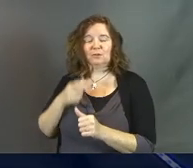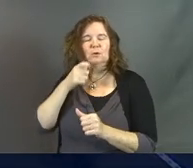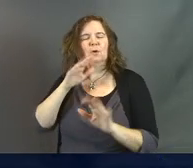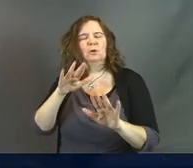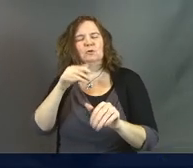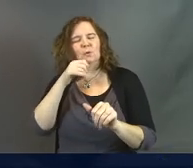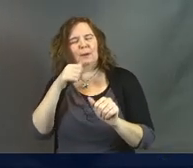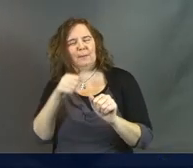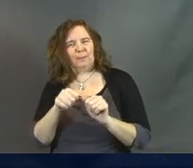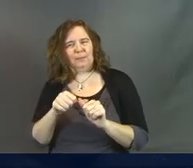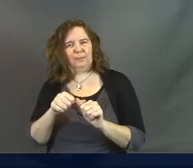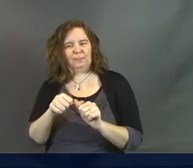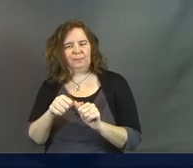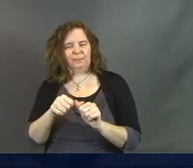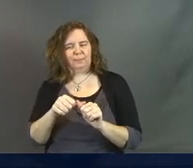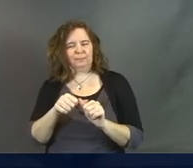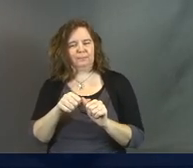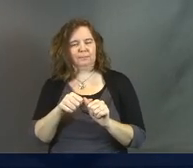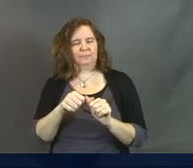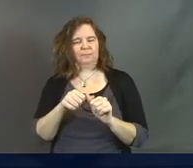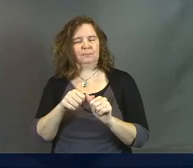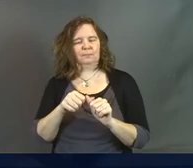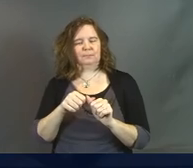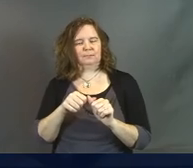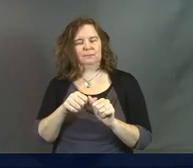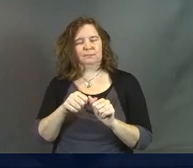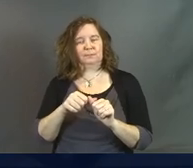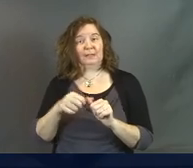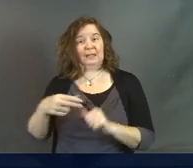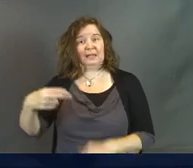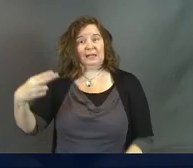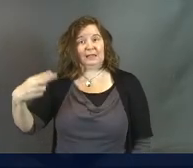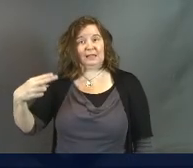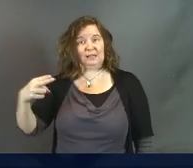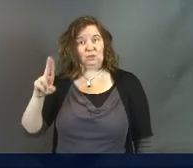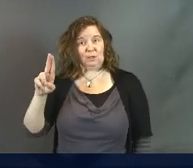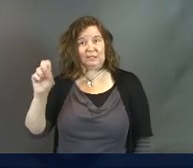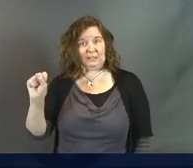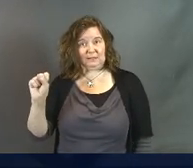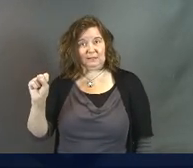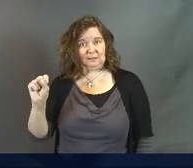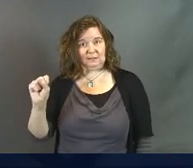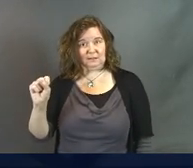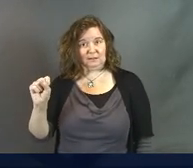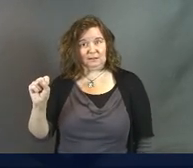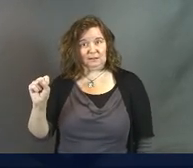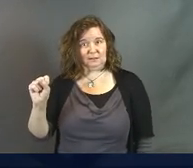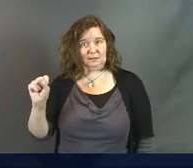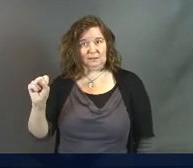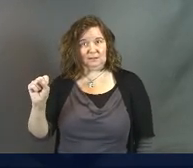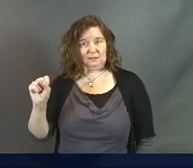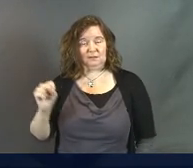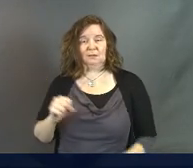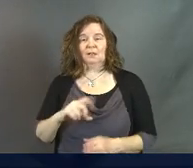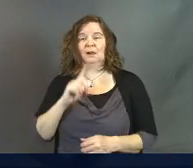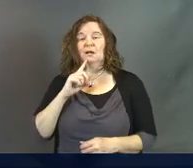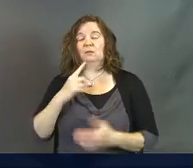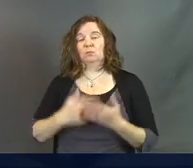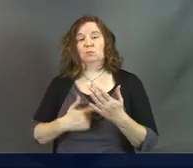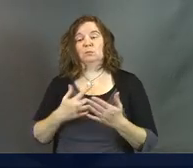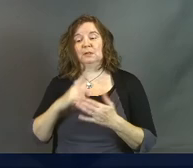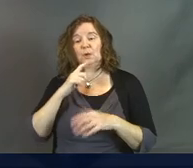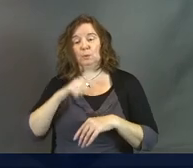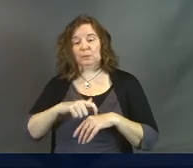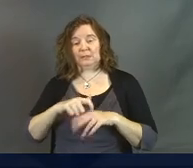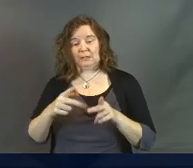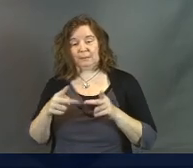remember in the history of the United States, there were times and